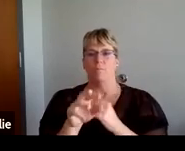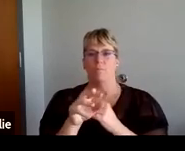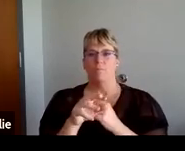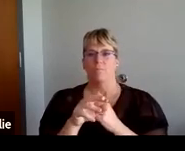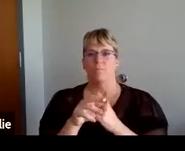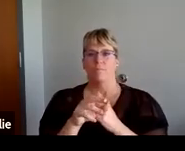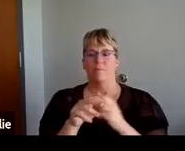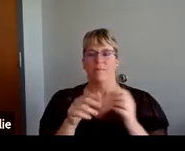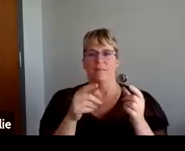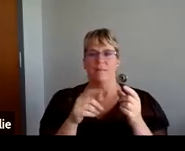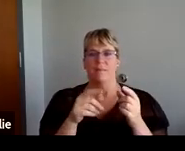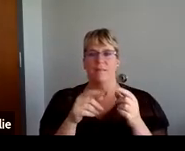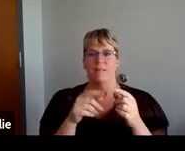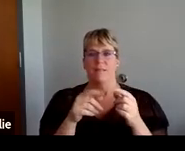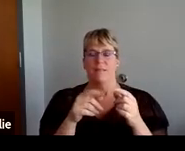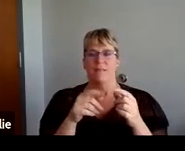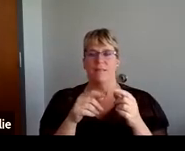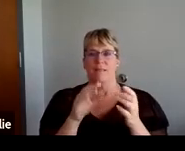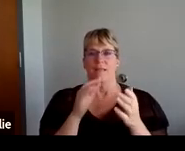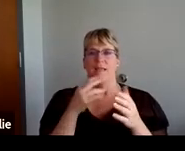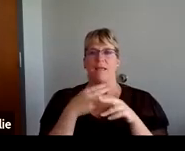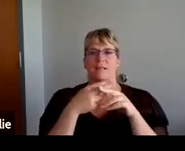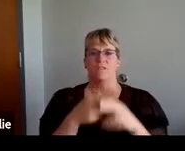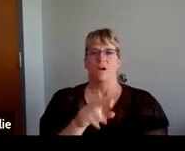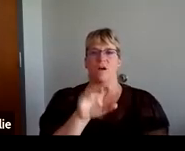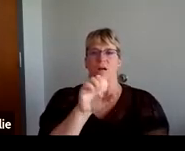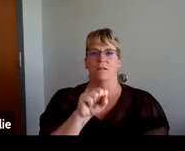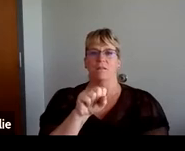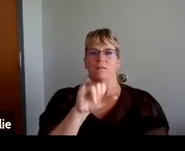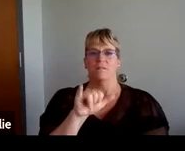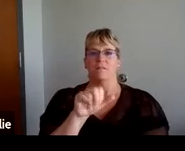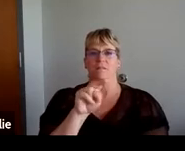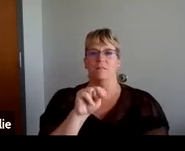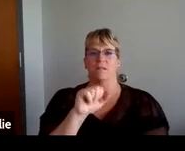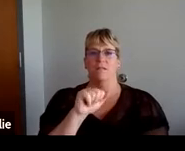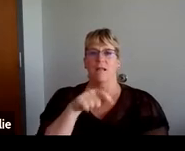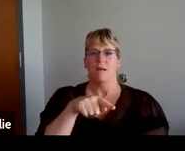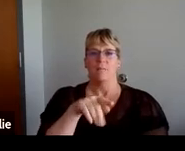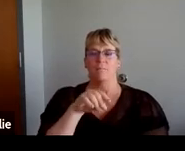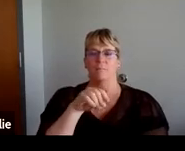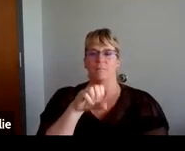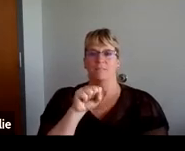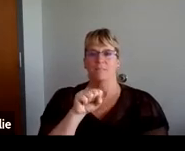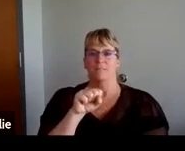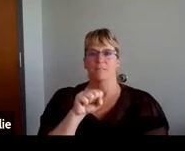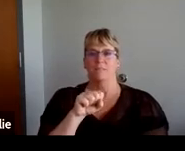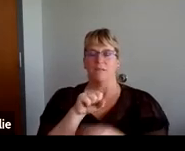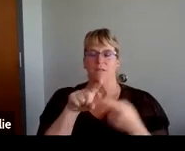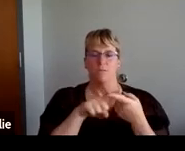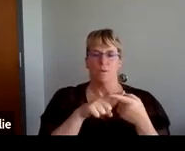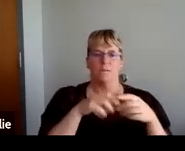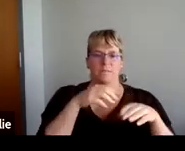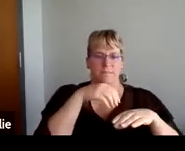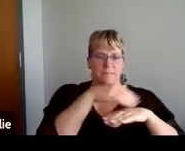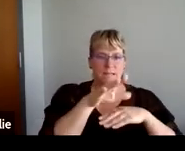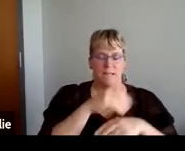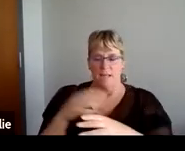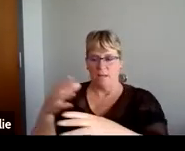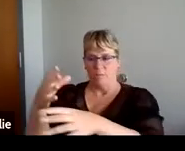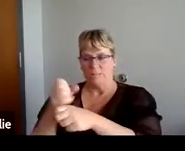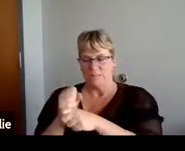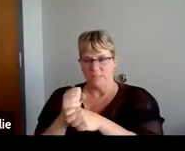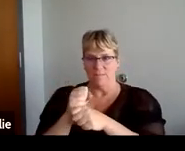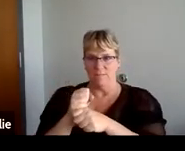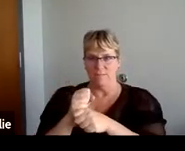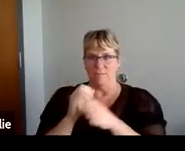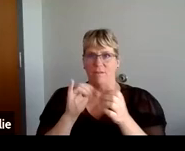the substance in what we call the synaptic cleft, that little gap between the sending neuron and the receiving neuron. And that is